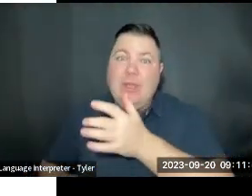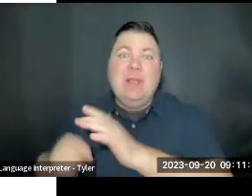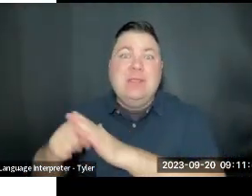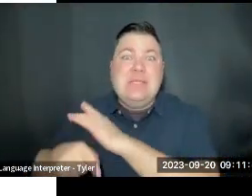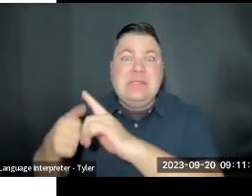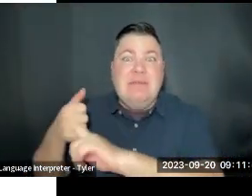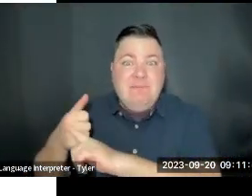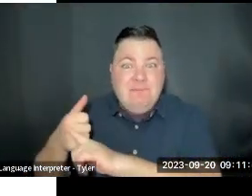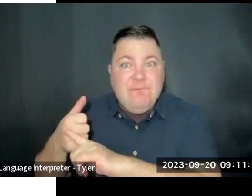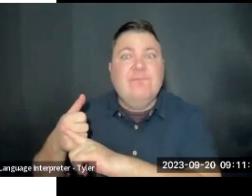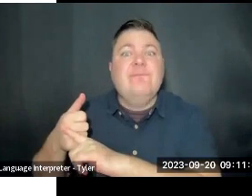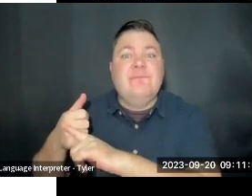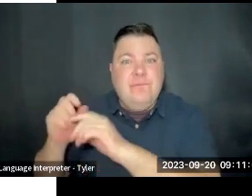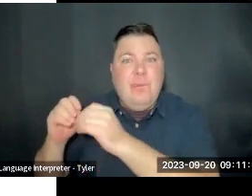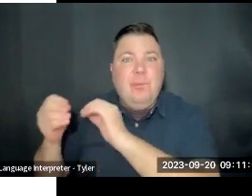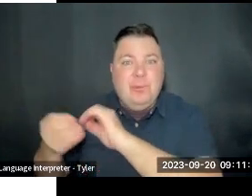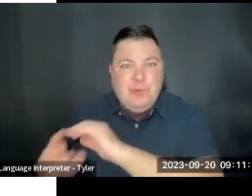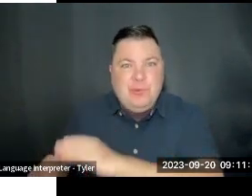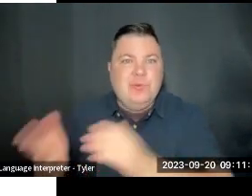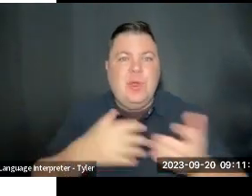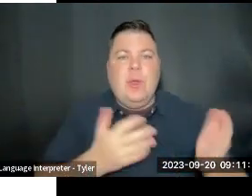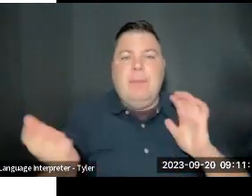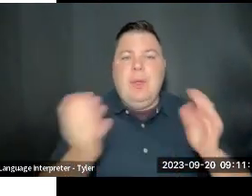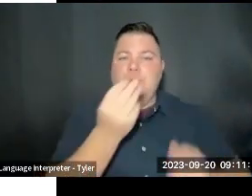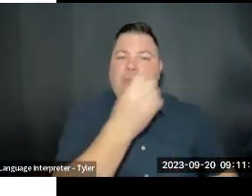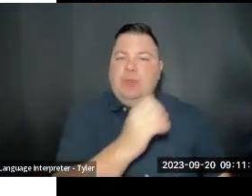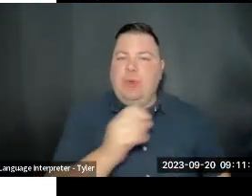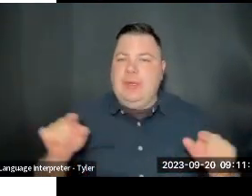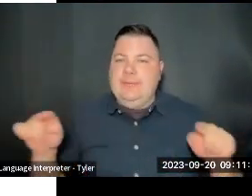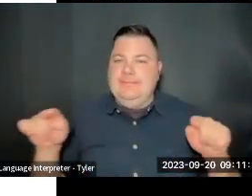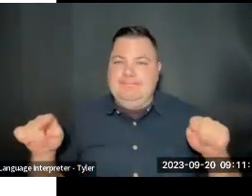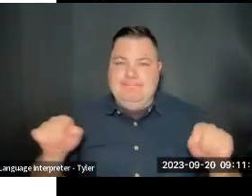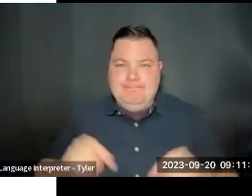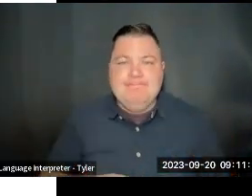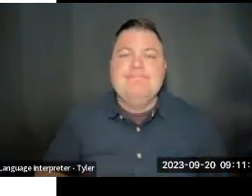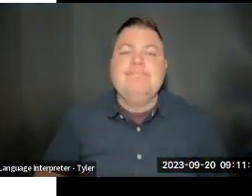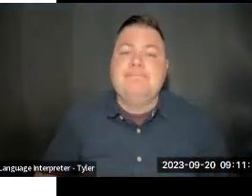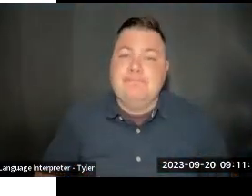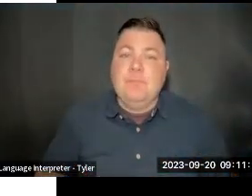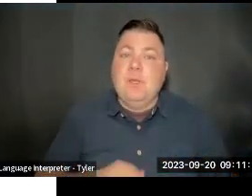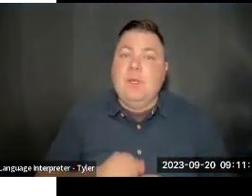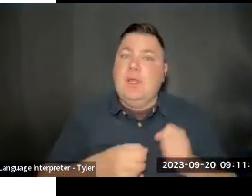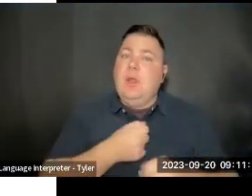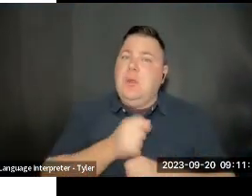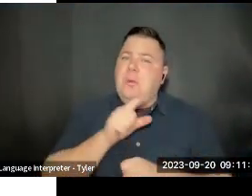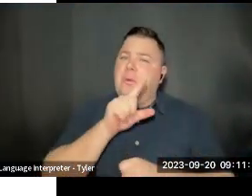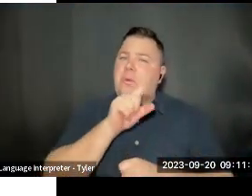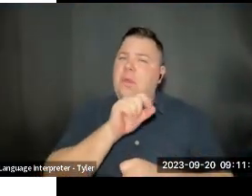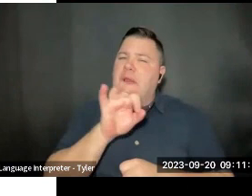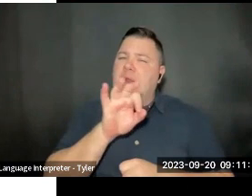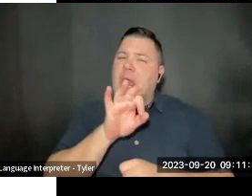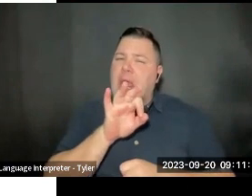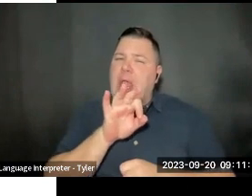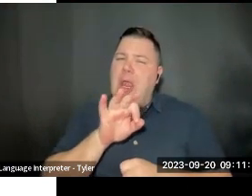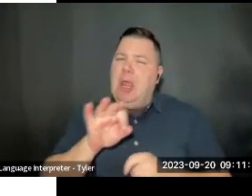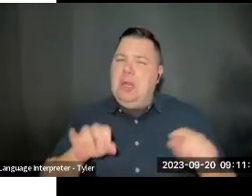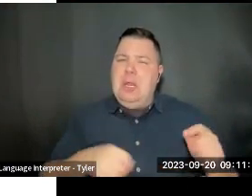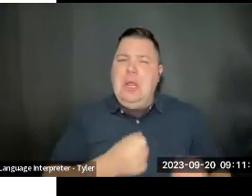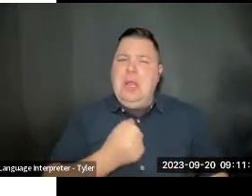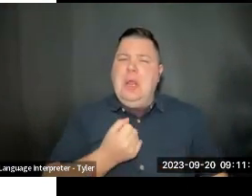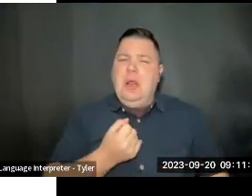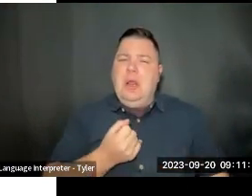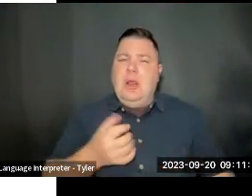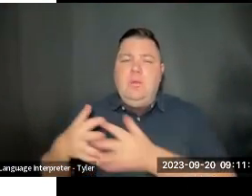suicide rates. We can see that in 2009, the rates were pretty close,